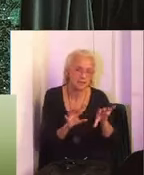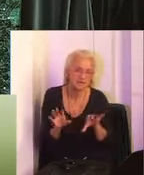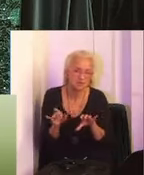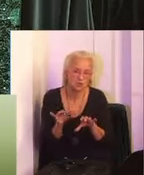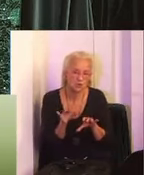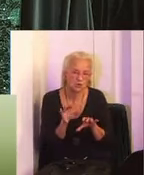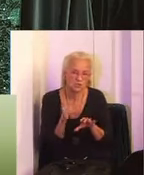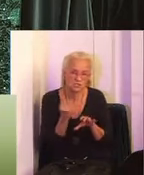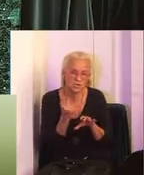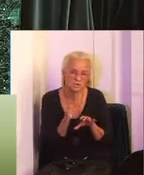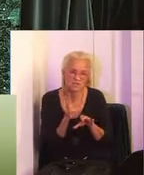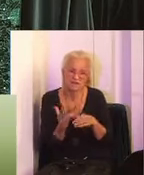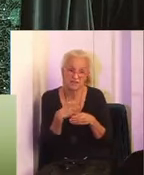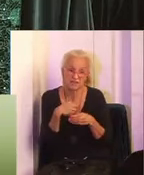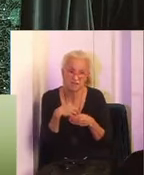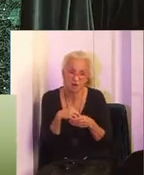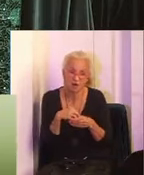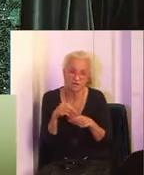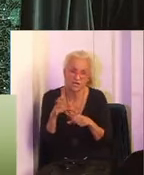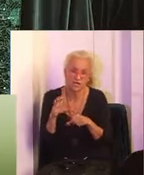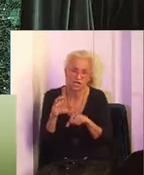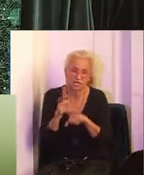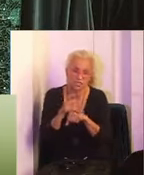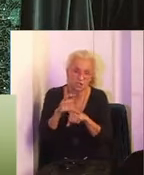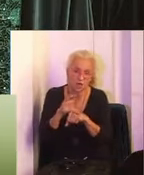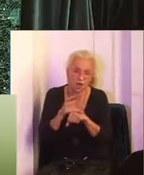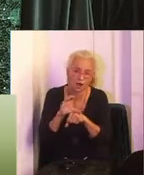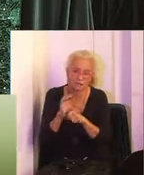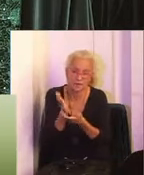was something that involved a chocolate pie.